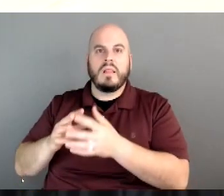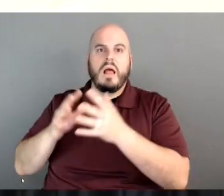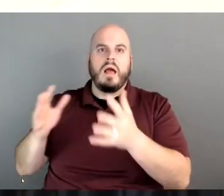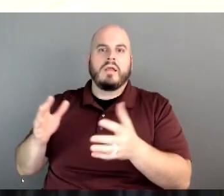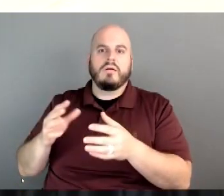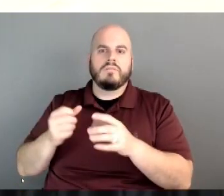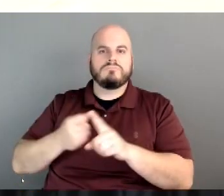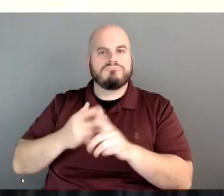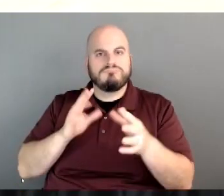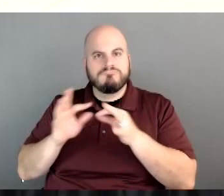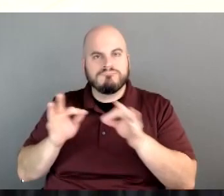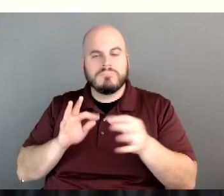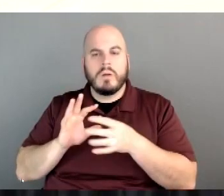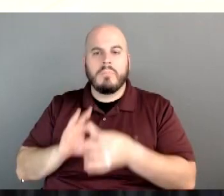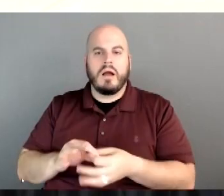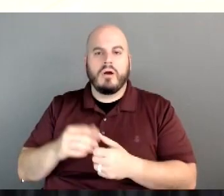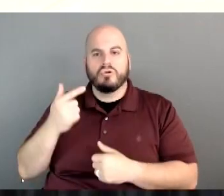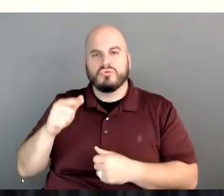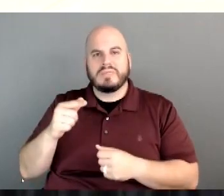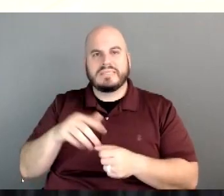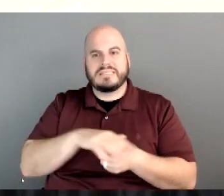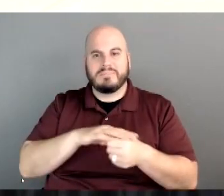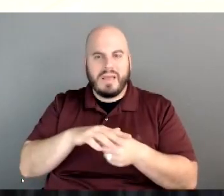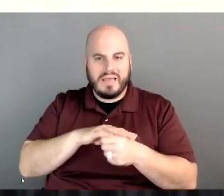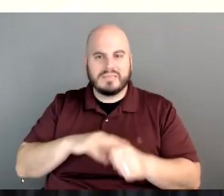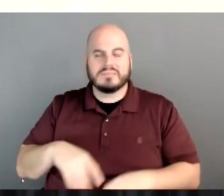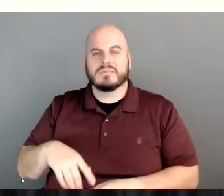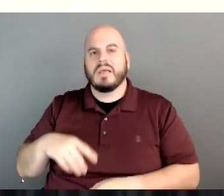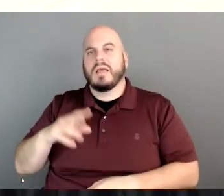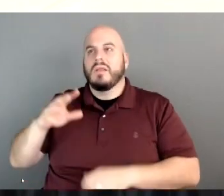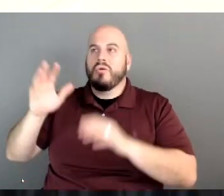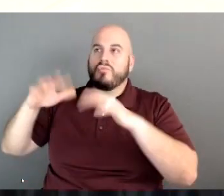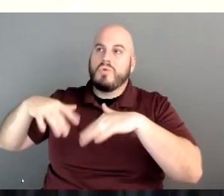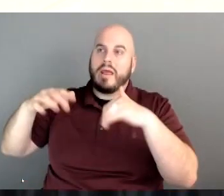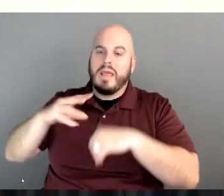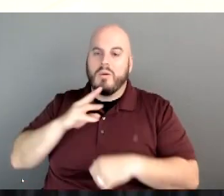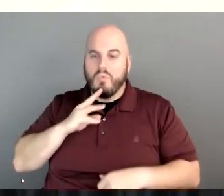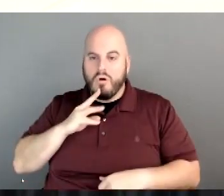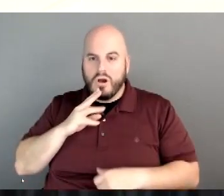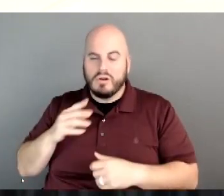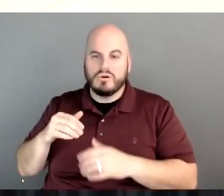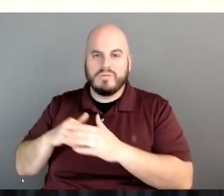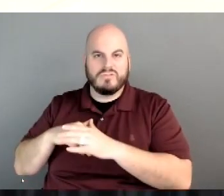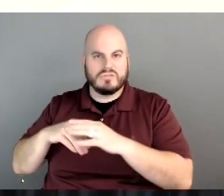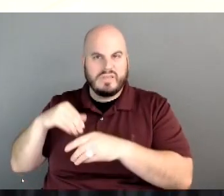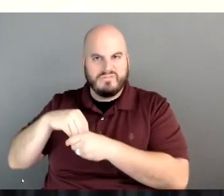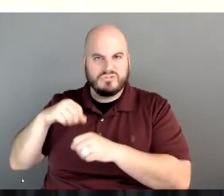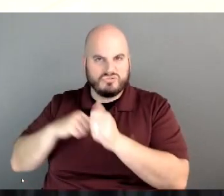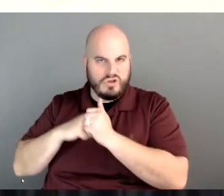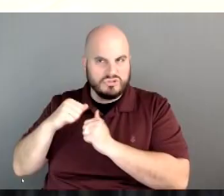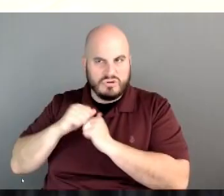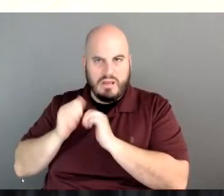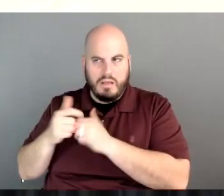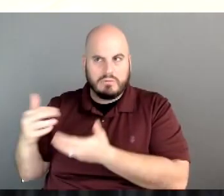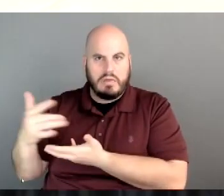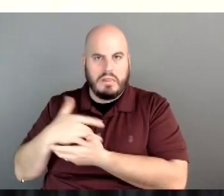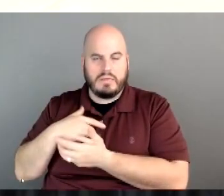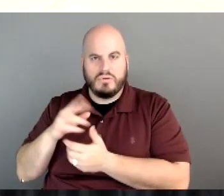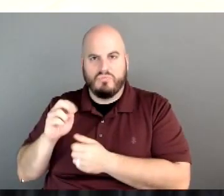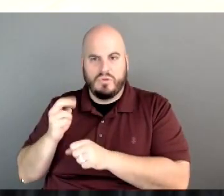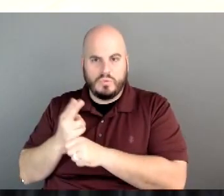so supporting clean water, and so there is some metrics around that. And then if you want to go to the next one. And then, of course, green